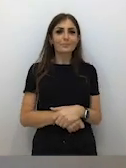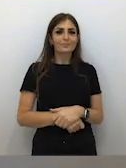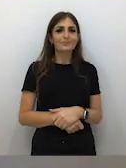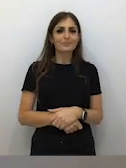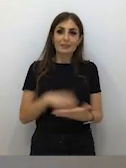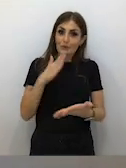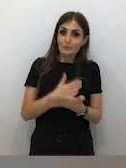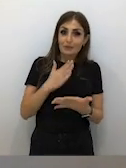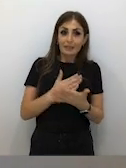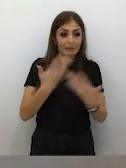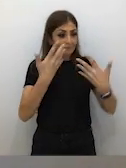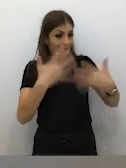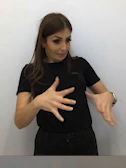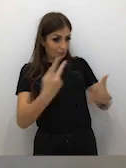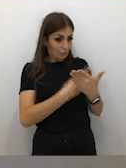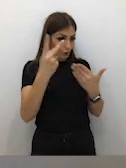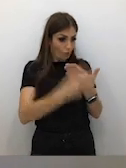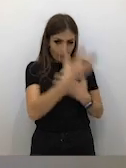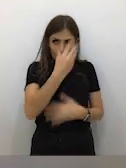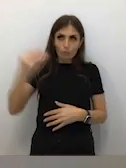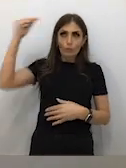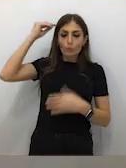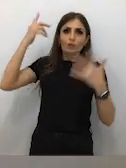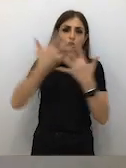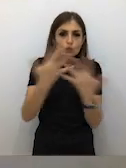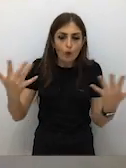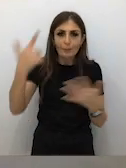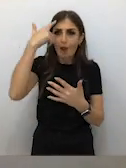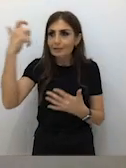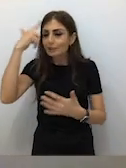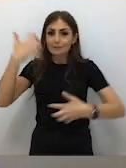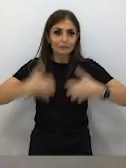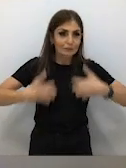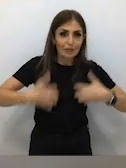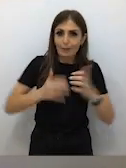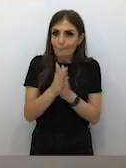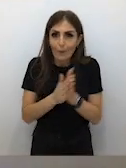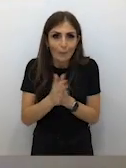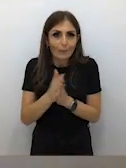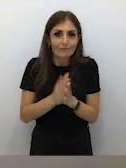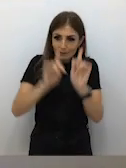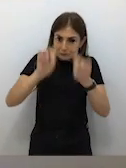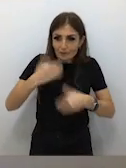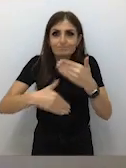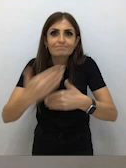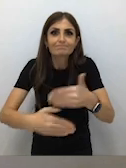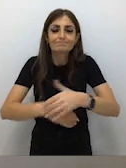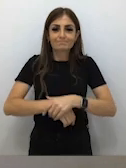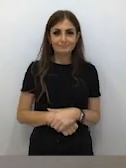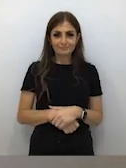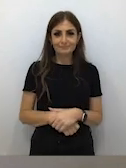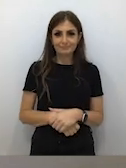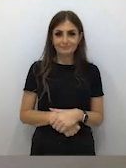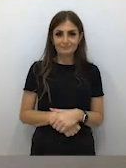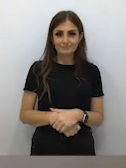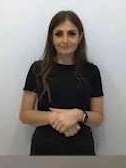program. I really left the program with a notebook full of ideas and a heart excited and motivated to put them